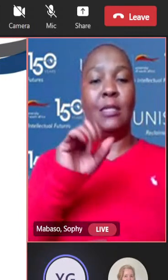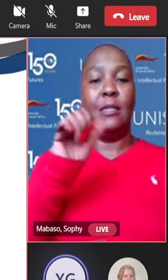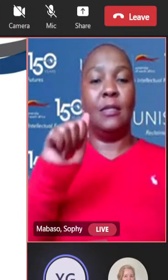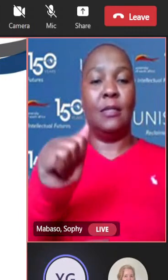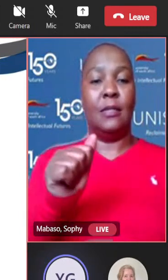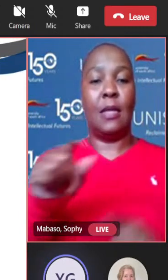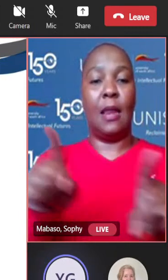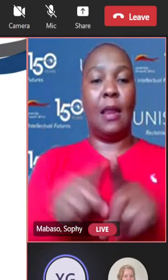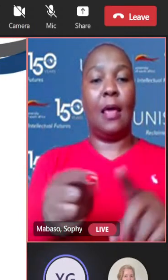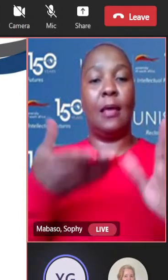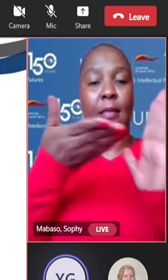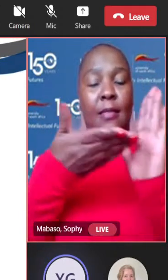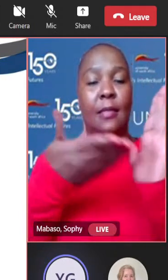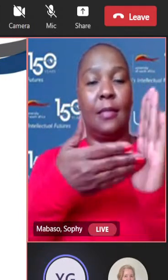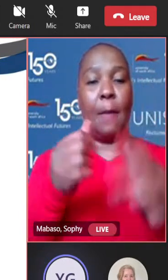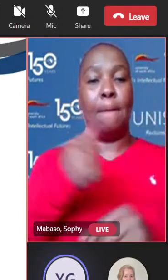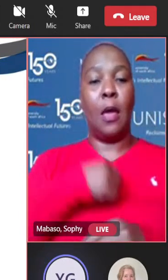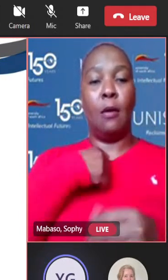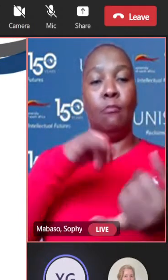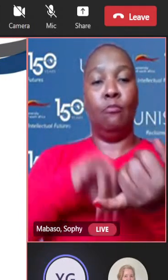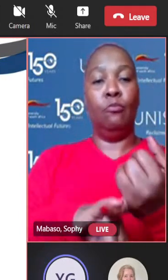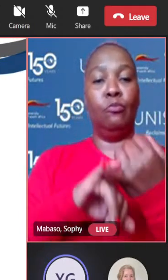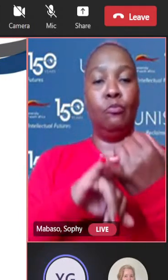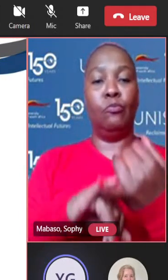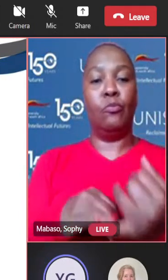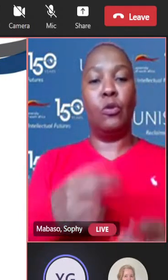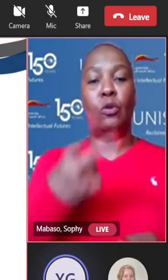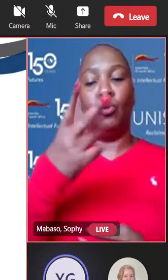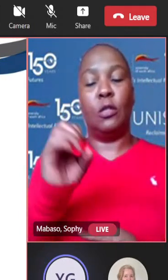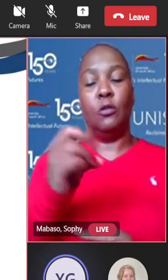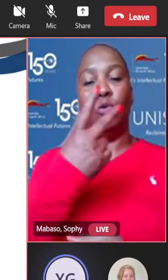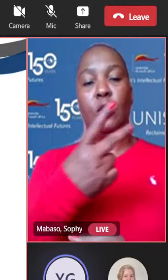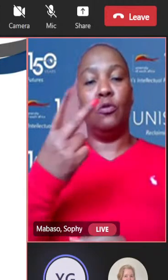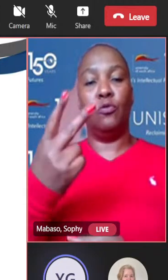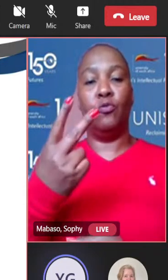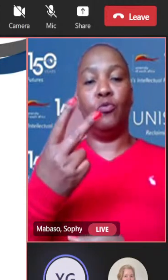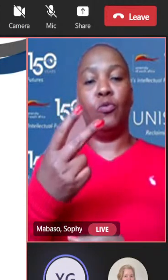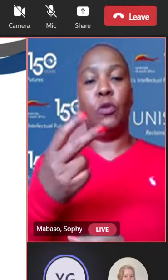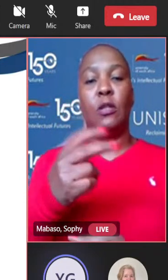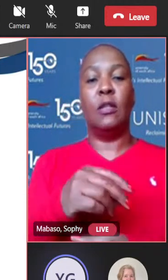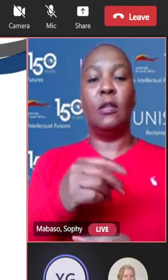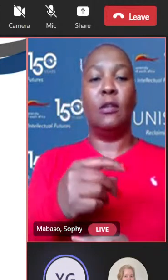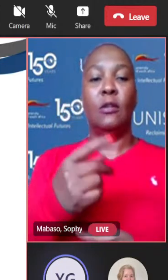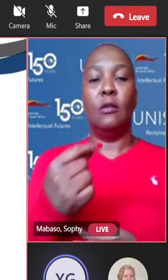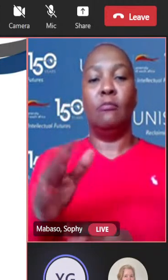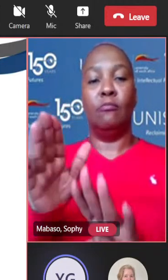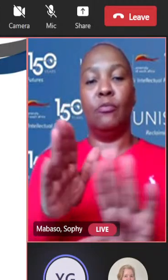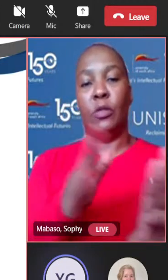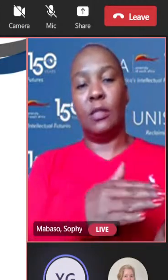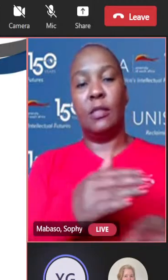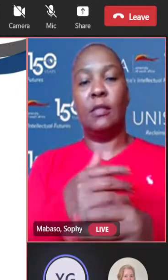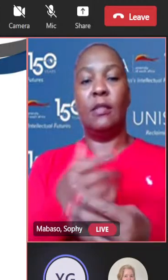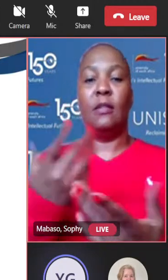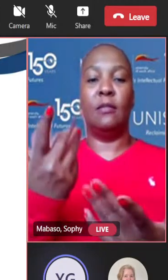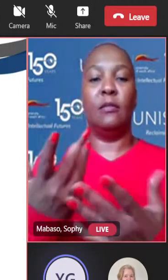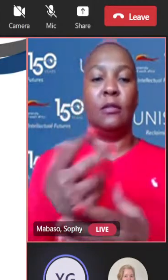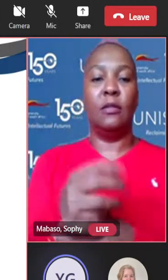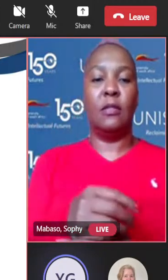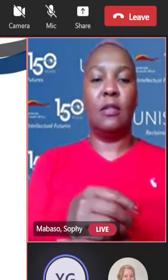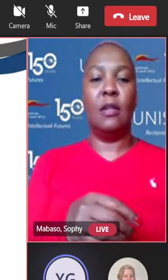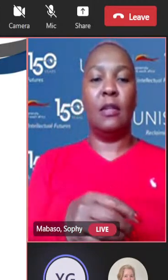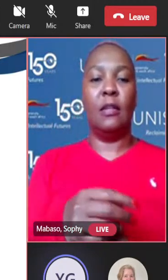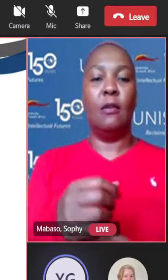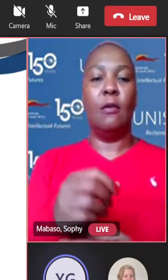my modules. I think 2022 is not even reflected there, or 2023 is not reflected. It will just read